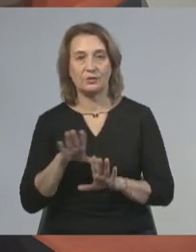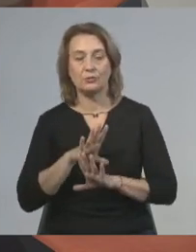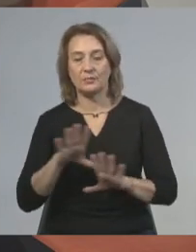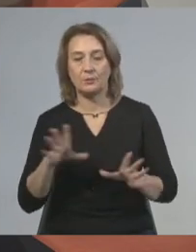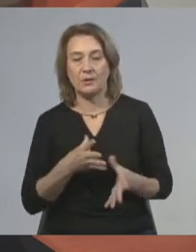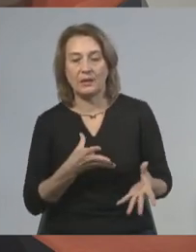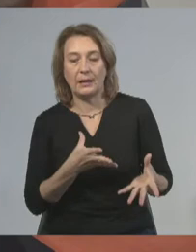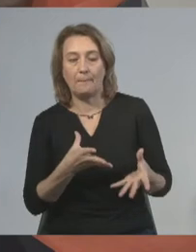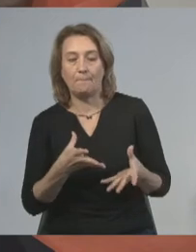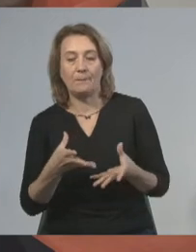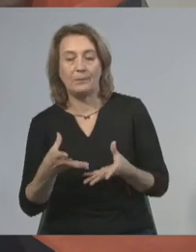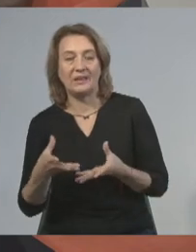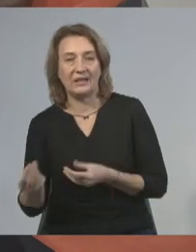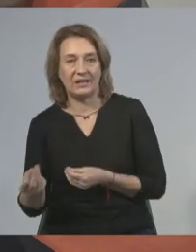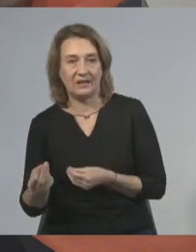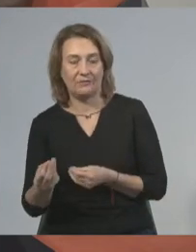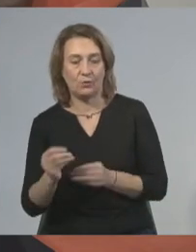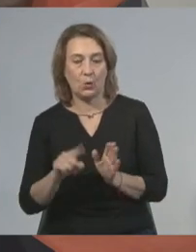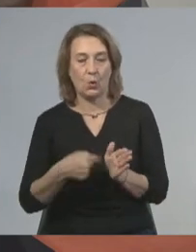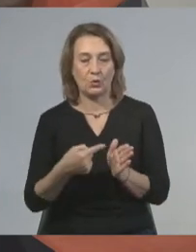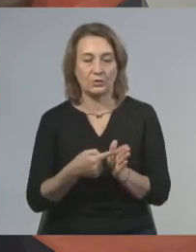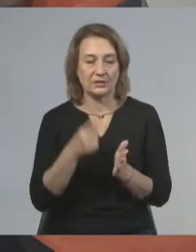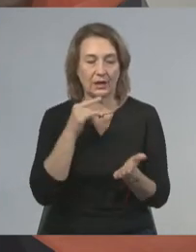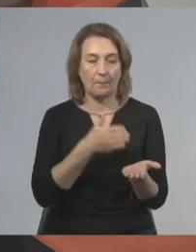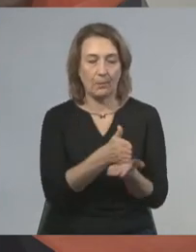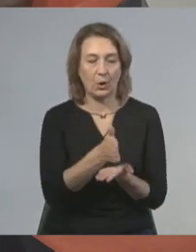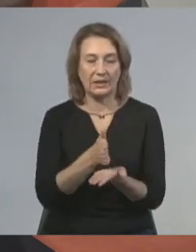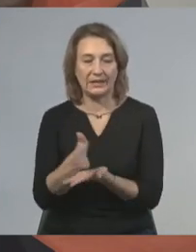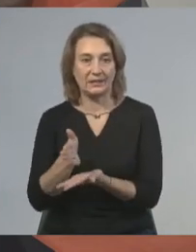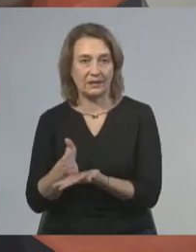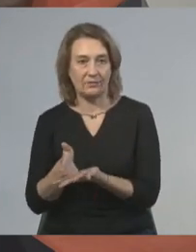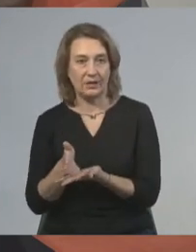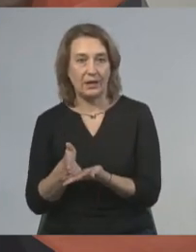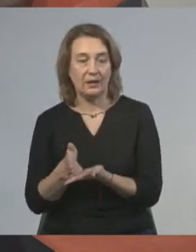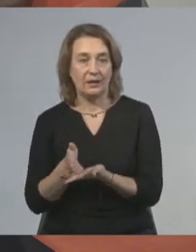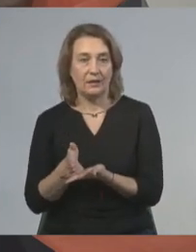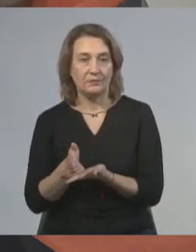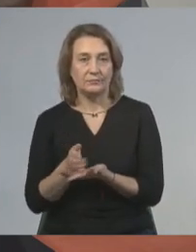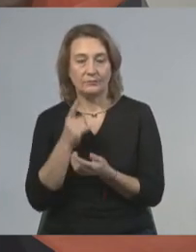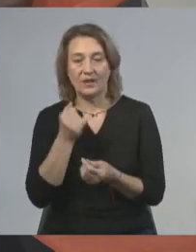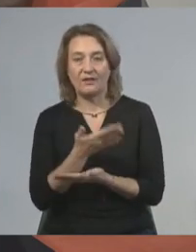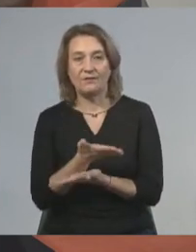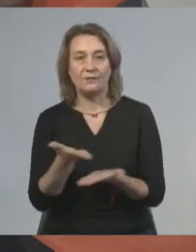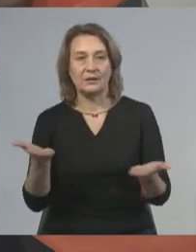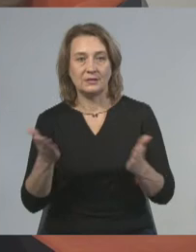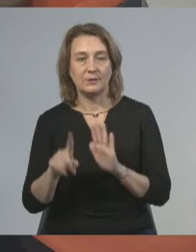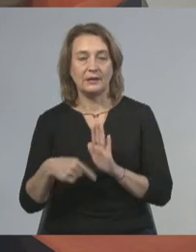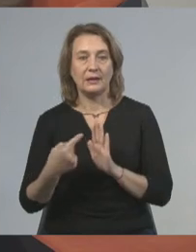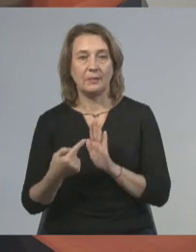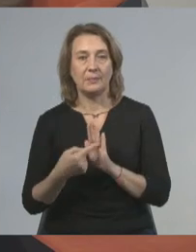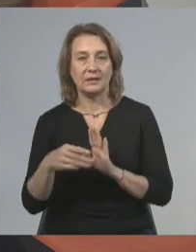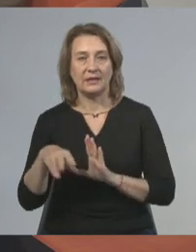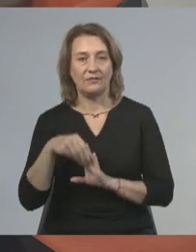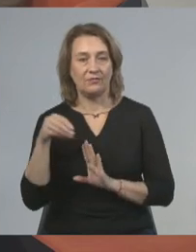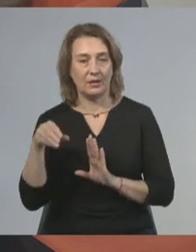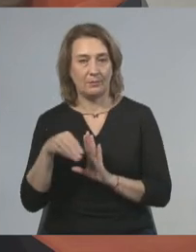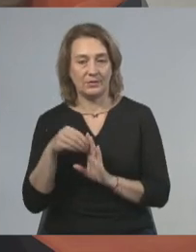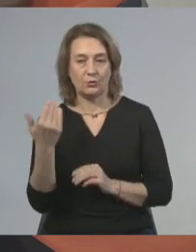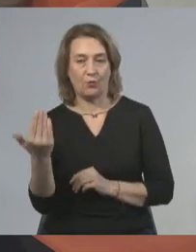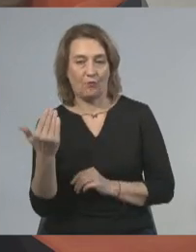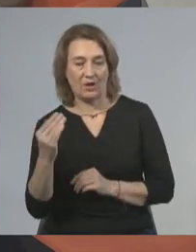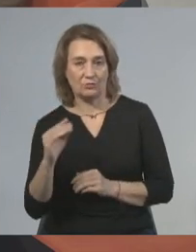the regions to prevent influence from the local politicians who may try